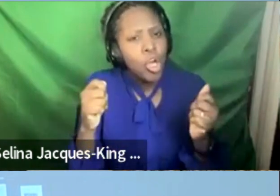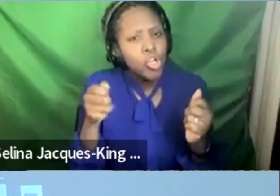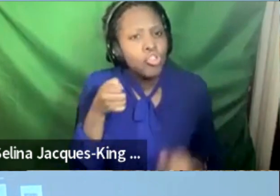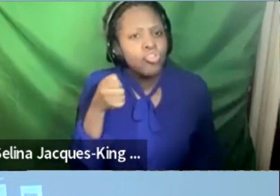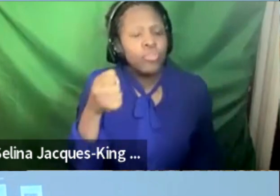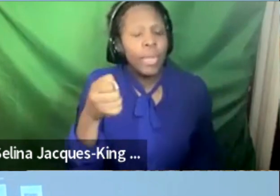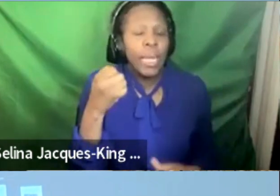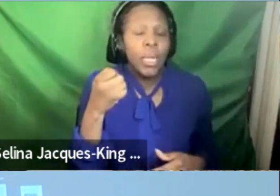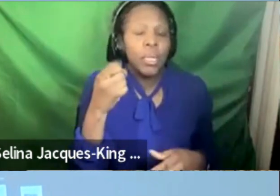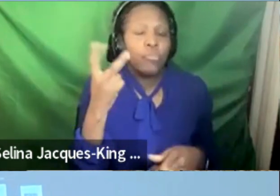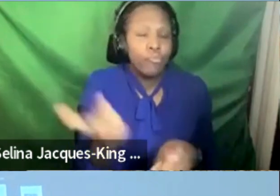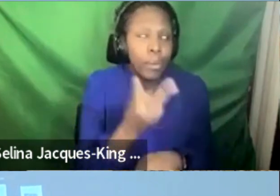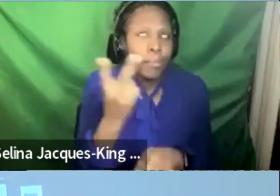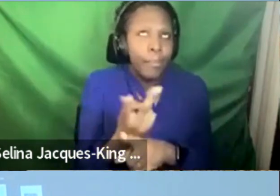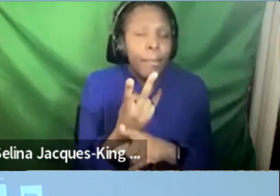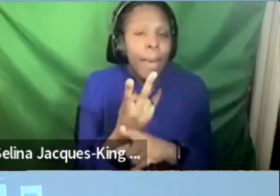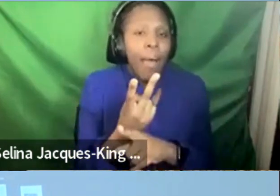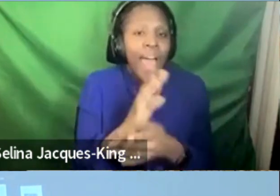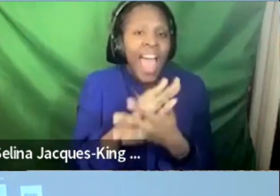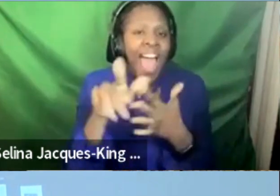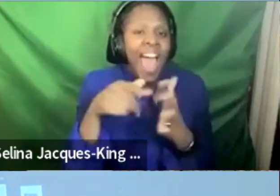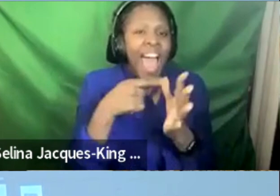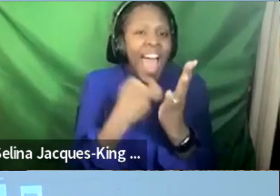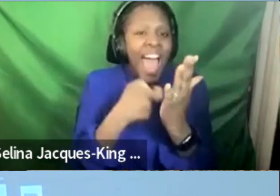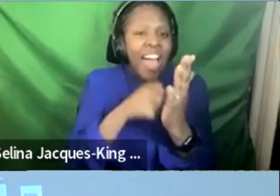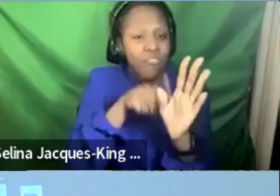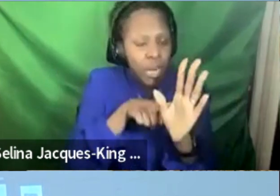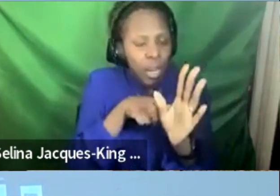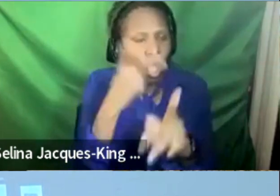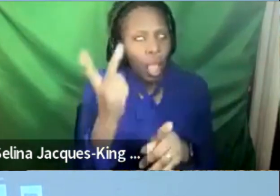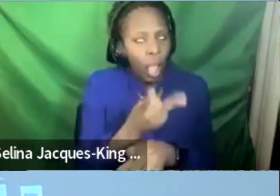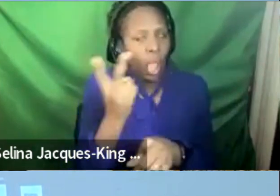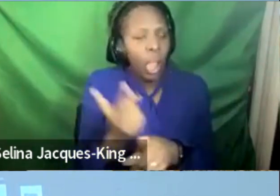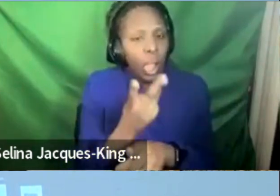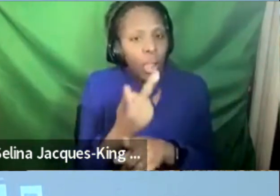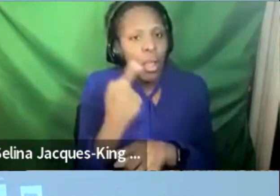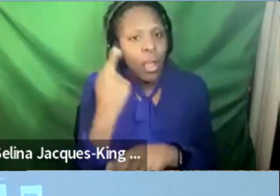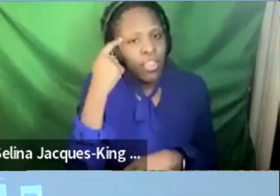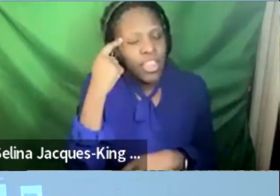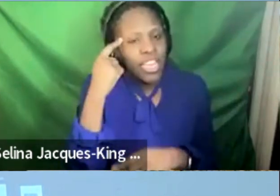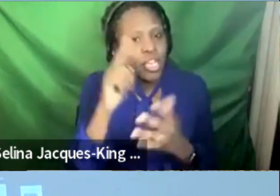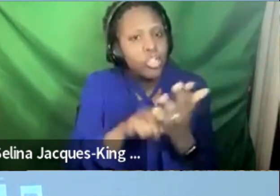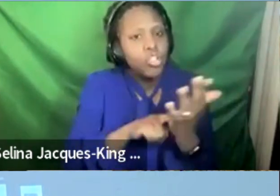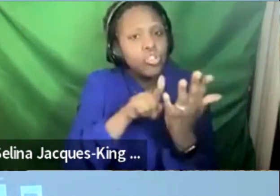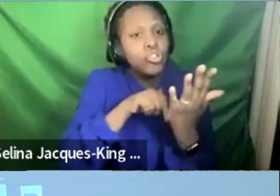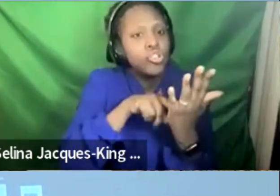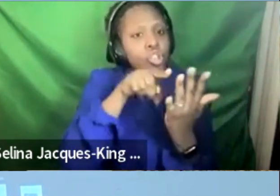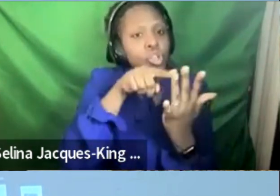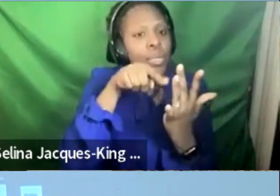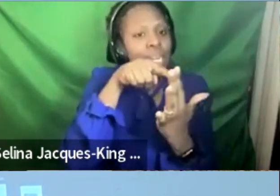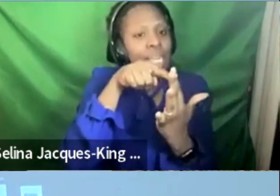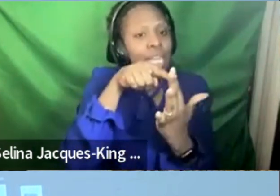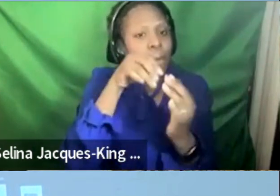it was very interesting. I saw a headline on the way on the train here, and it was, you know, the usual going on and on about Harry.